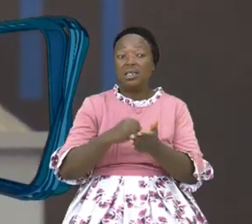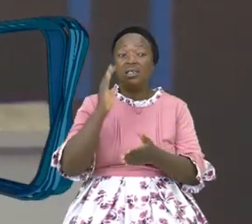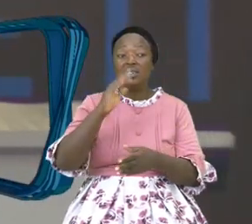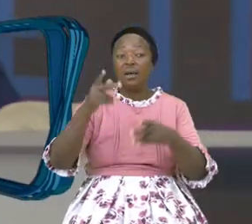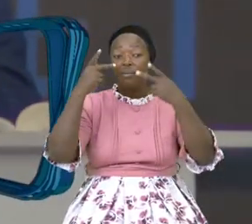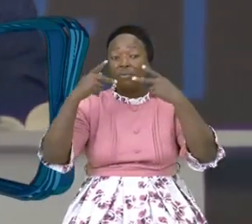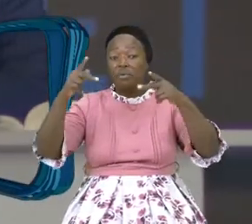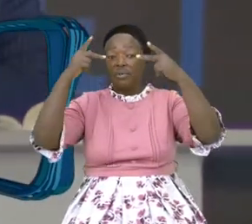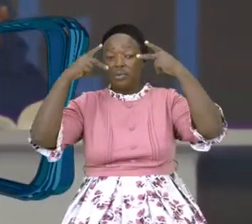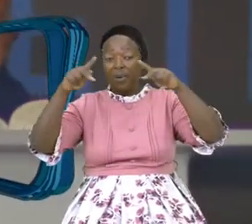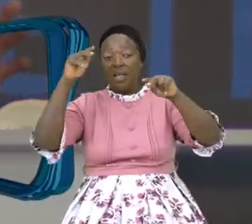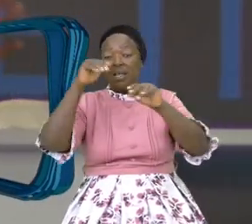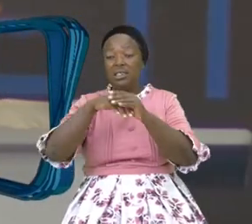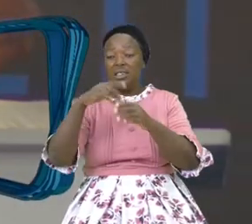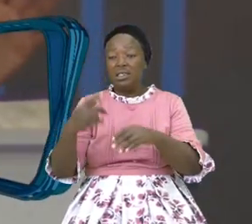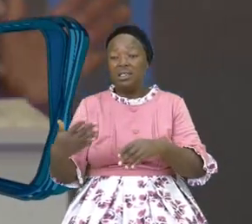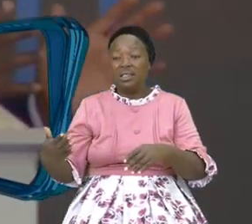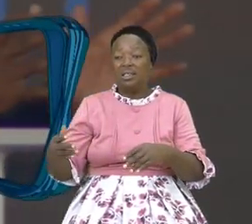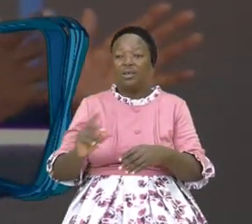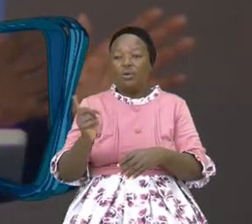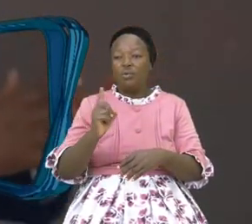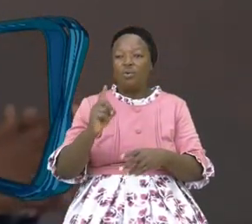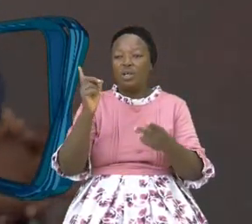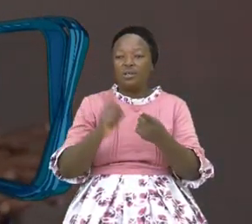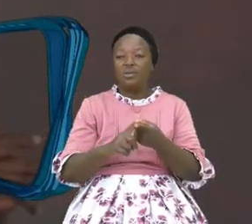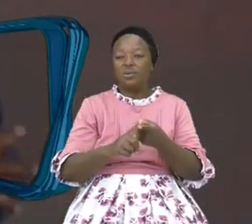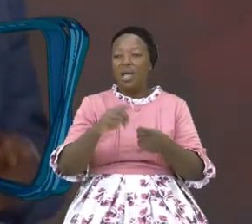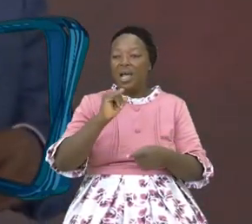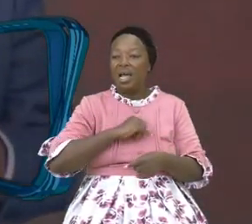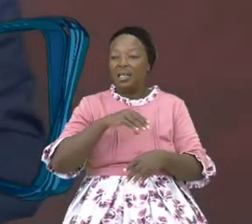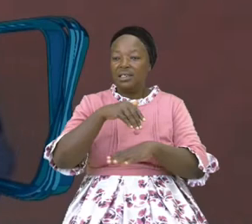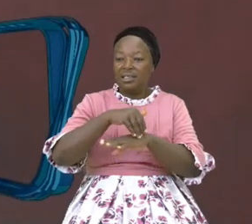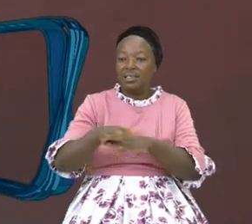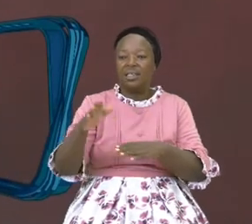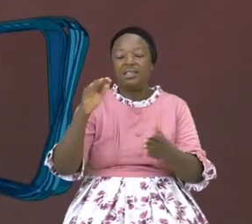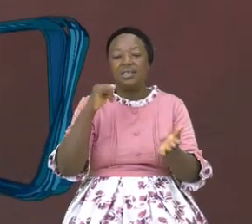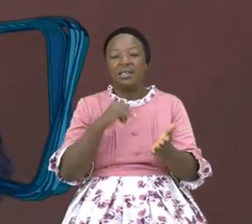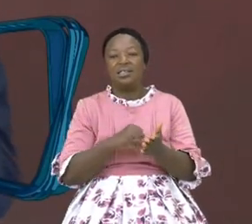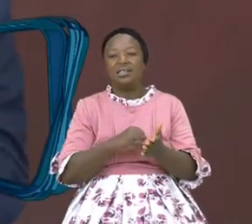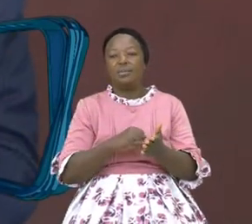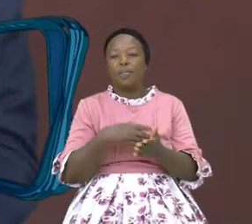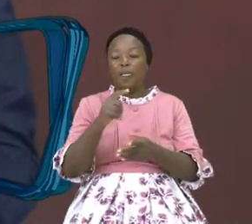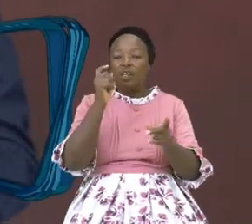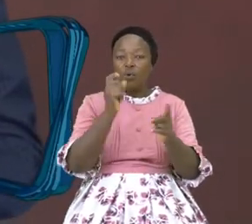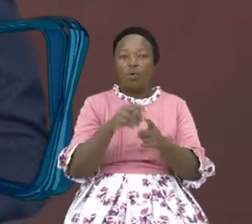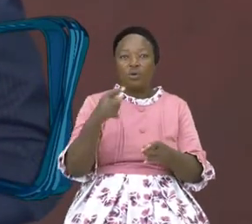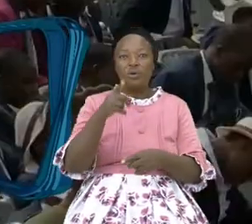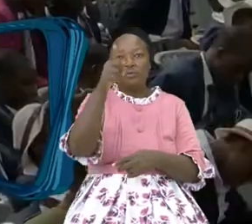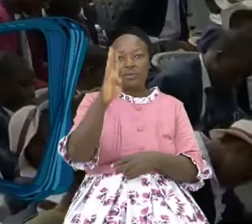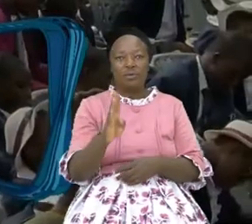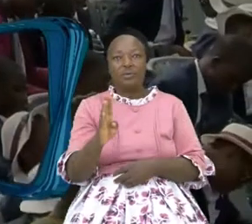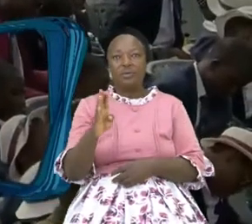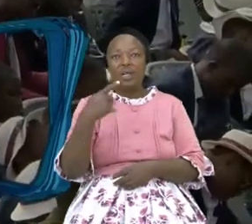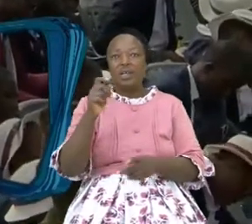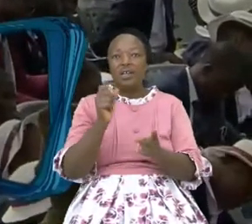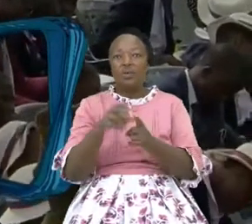prosper in the thing whereto I sent it. The word of God, the